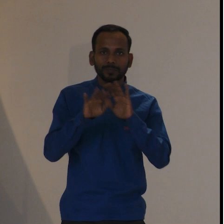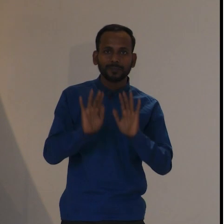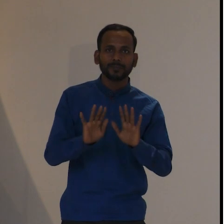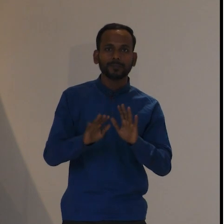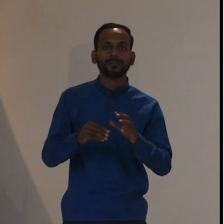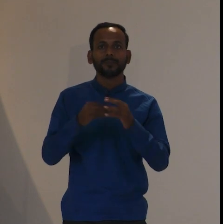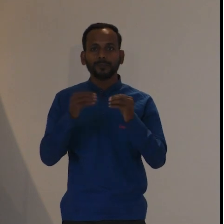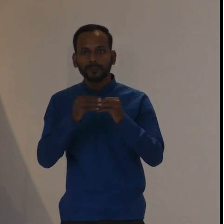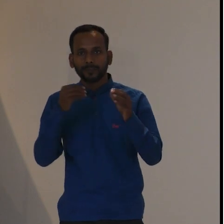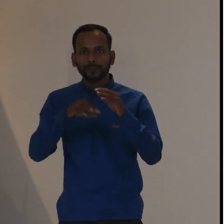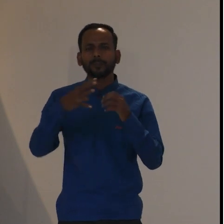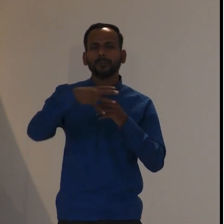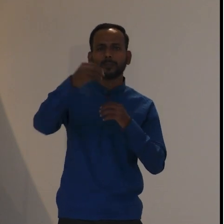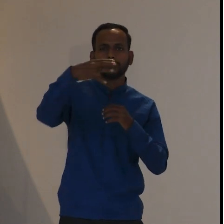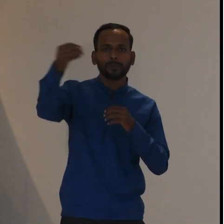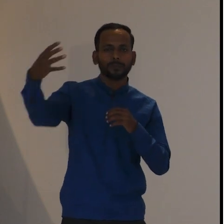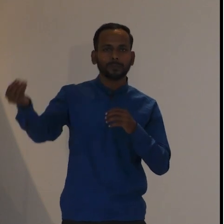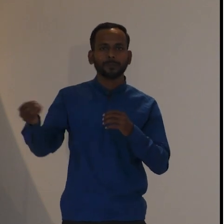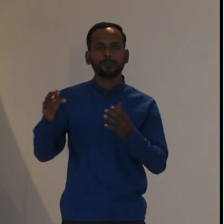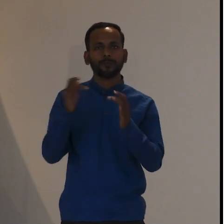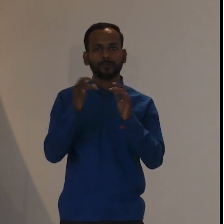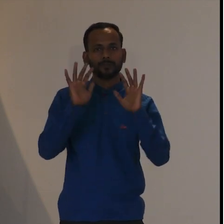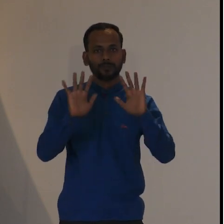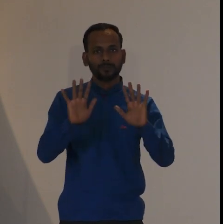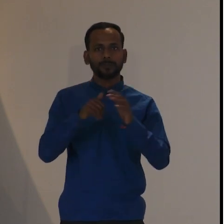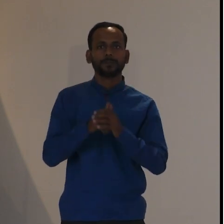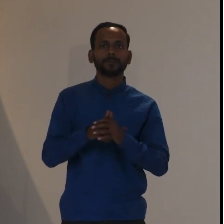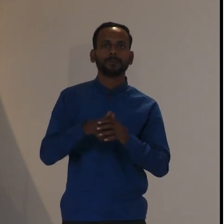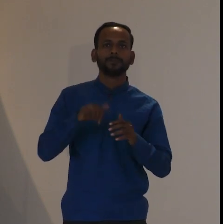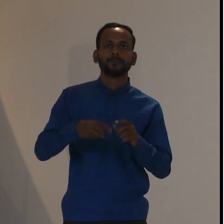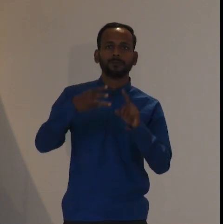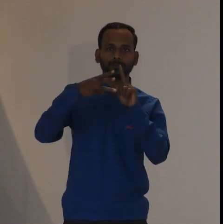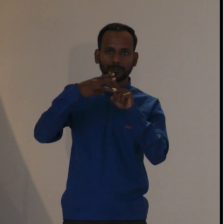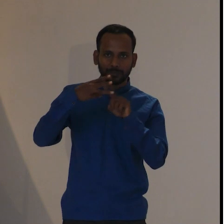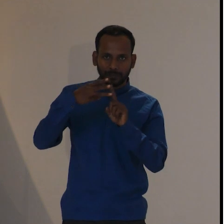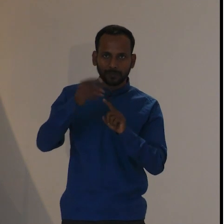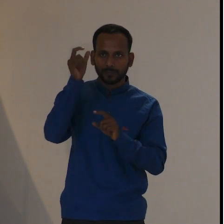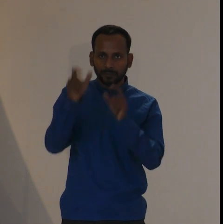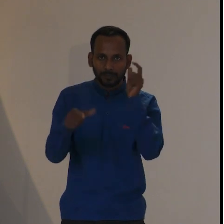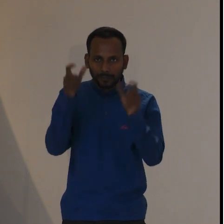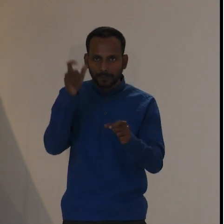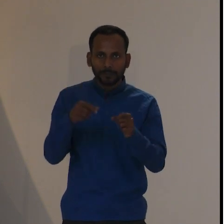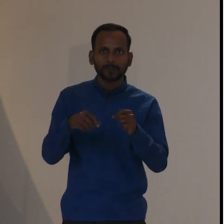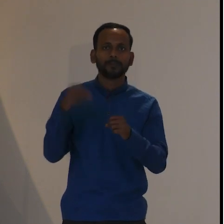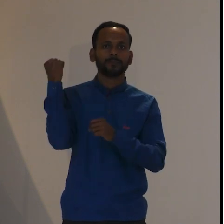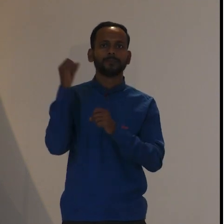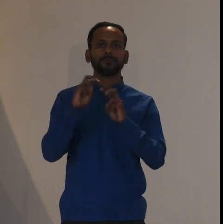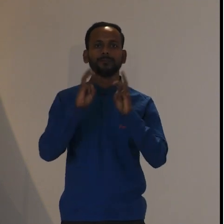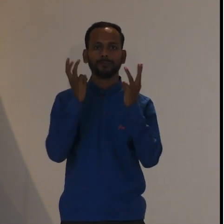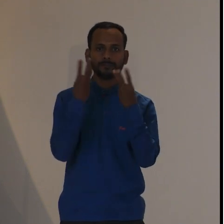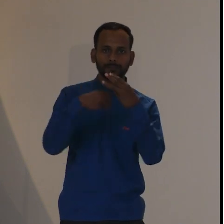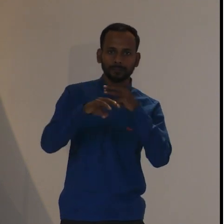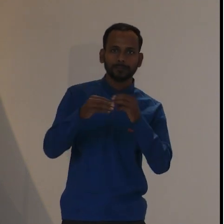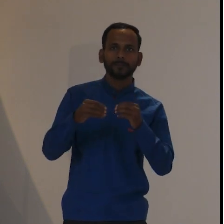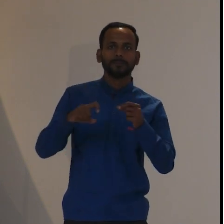and want to access the project. The 3 public engagement programs are the hands-on animation workshop